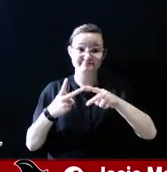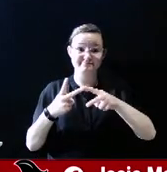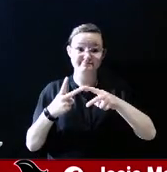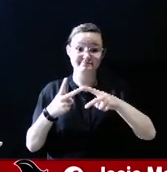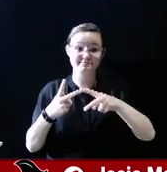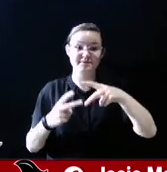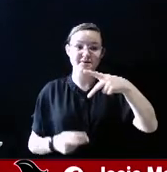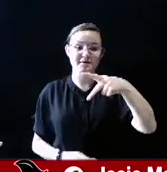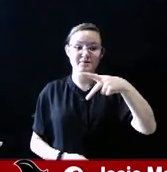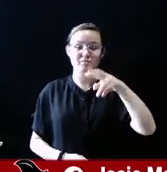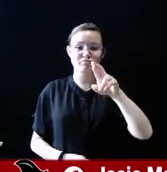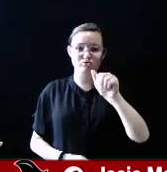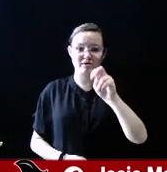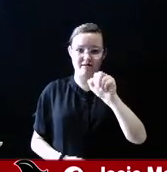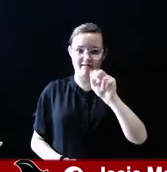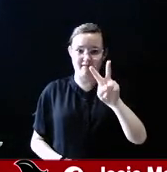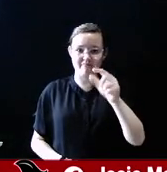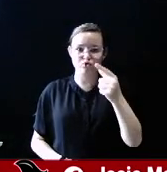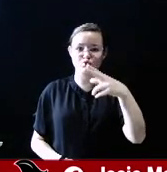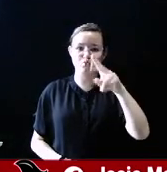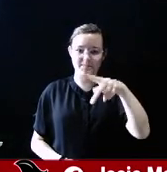Salutatorian Pranav Gupta.